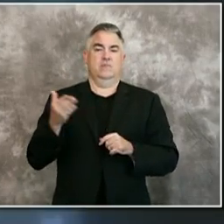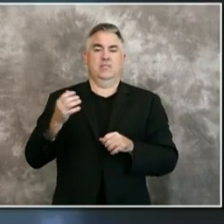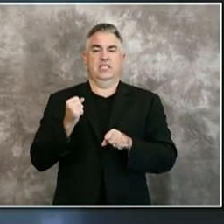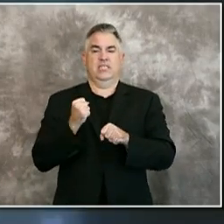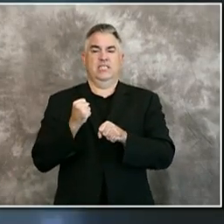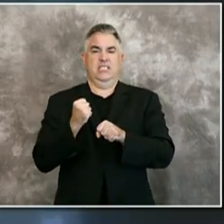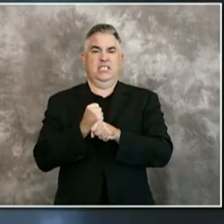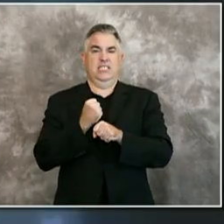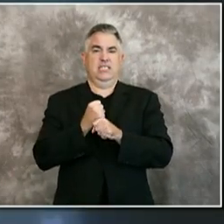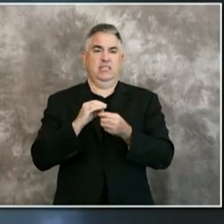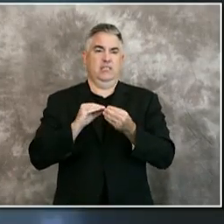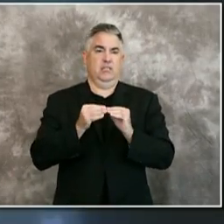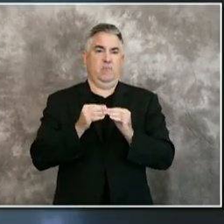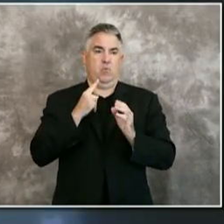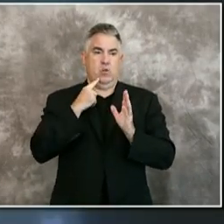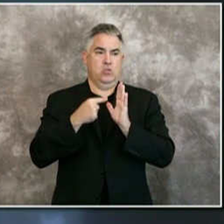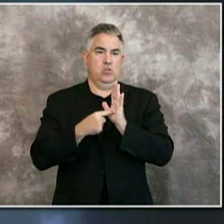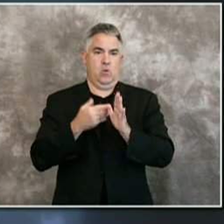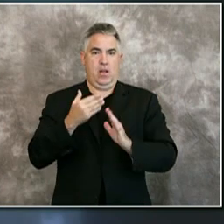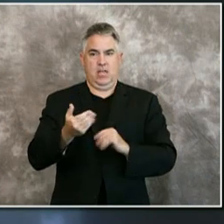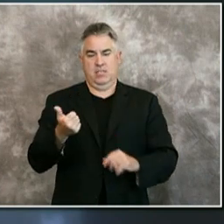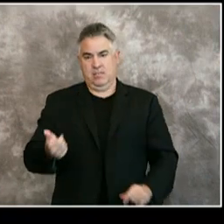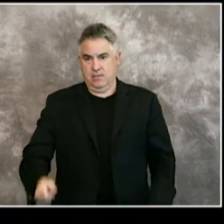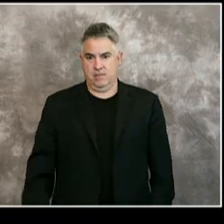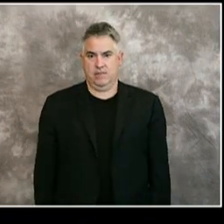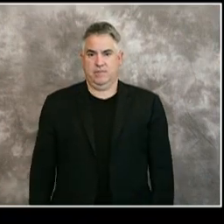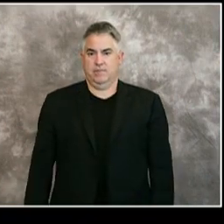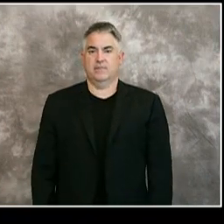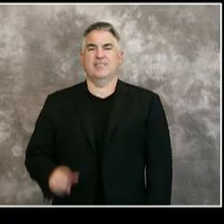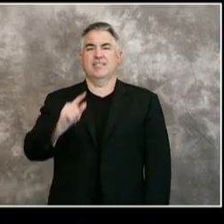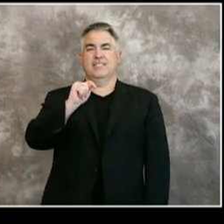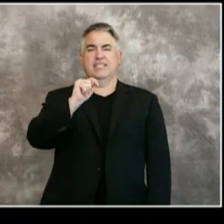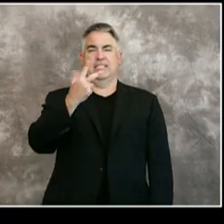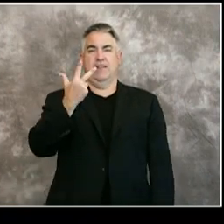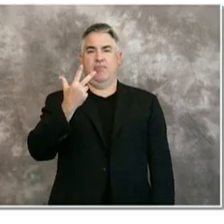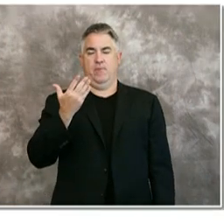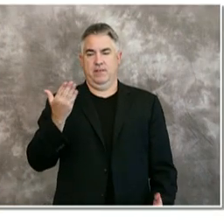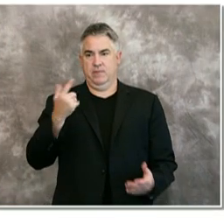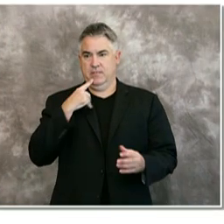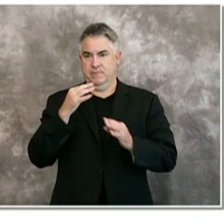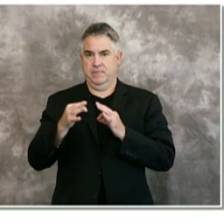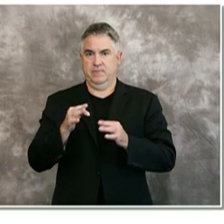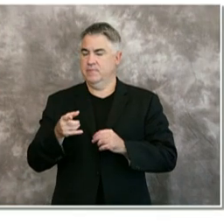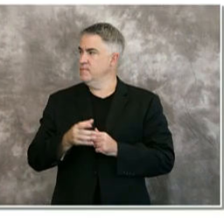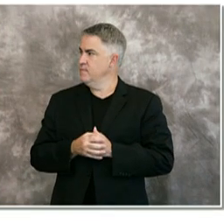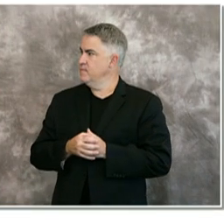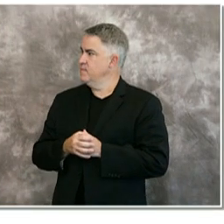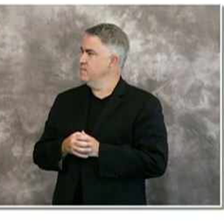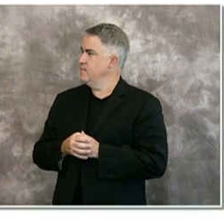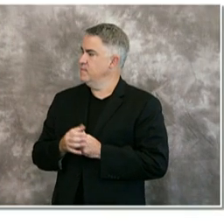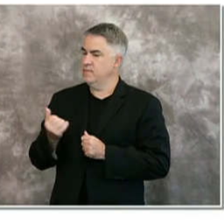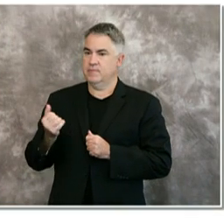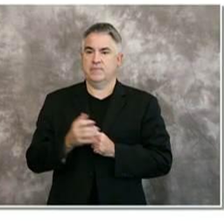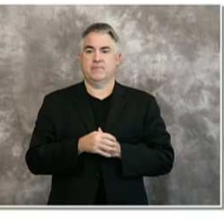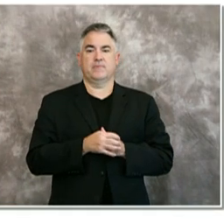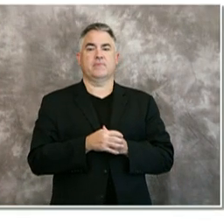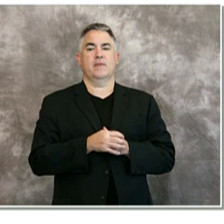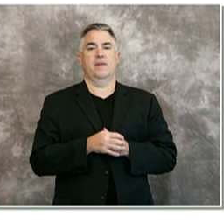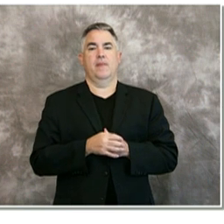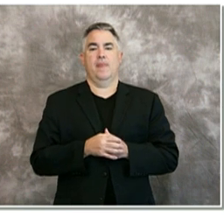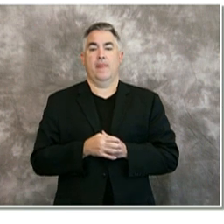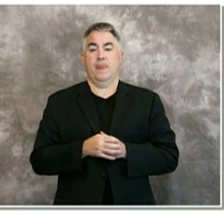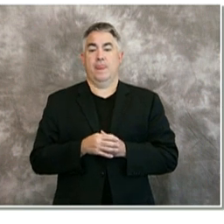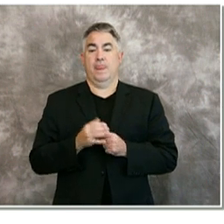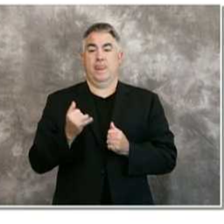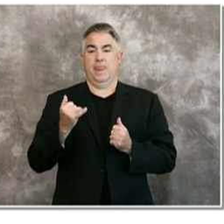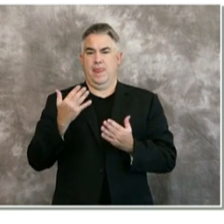charts. We will begin with our T3 testing, tracing, and treatment. I would like to say a special thank you to the